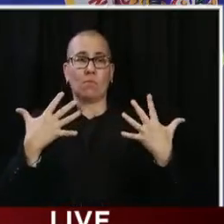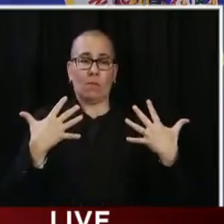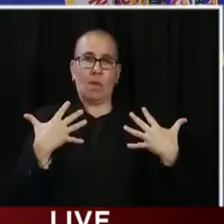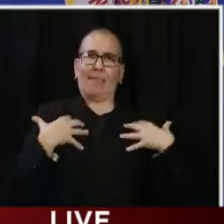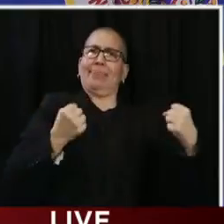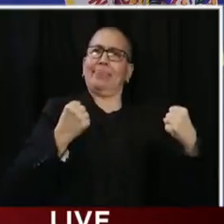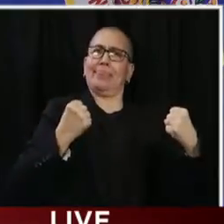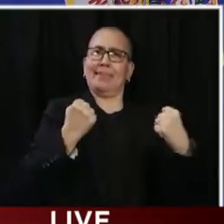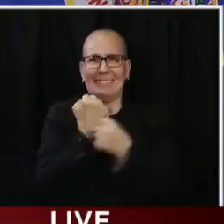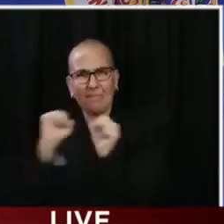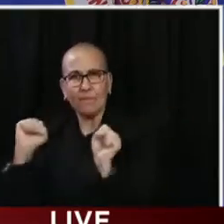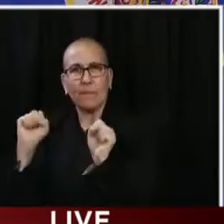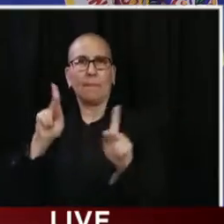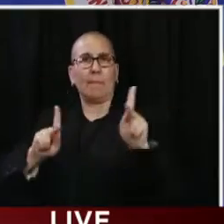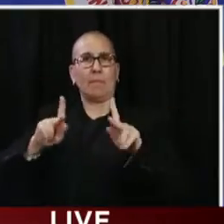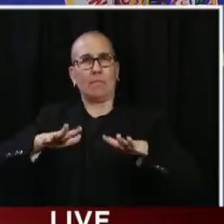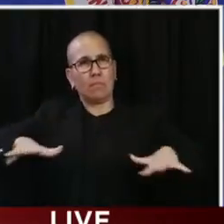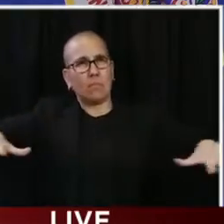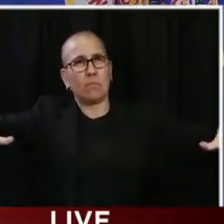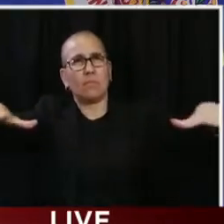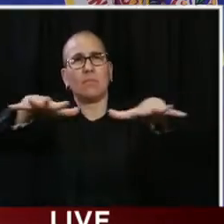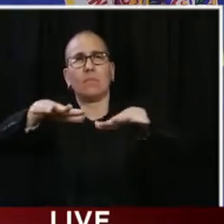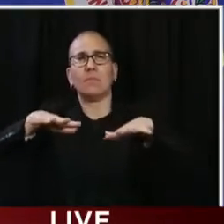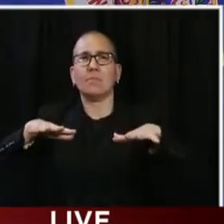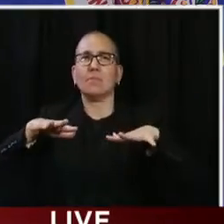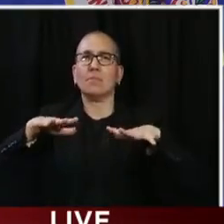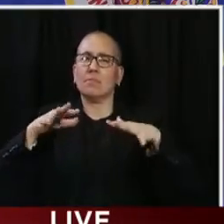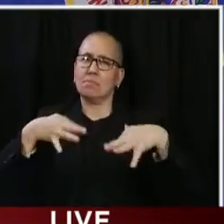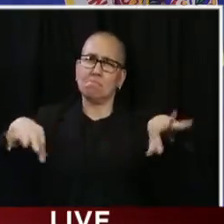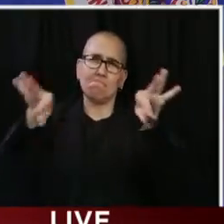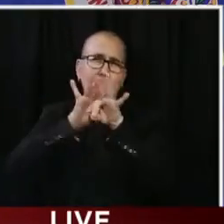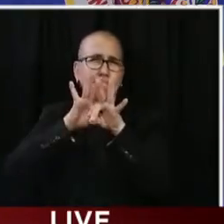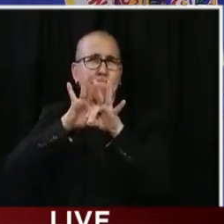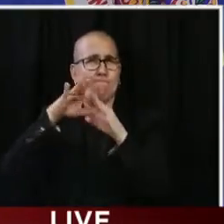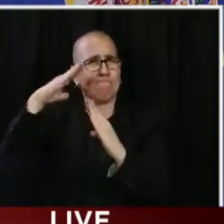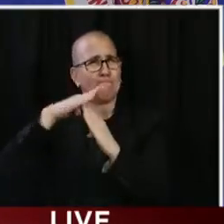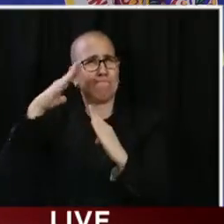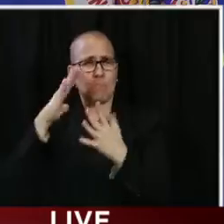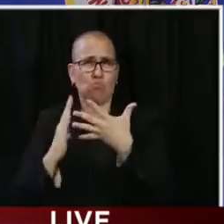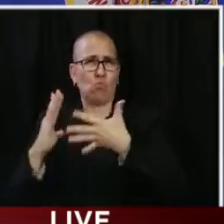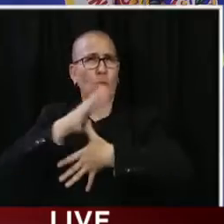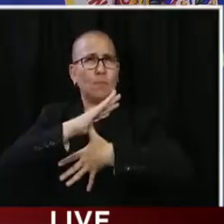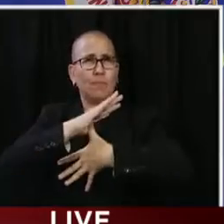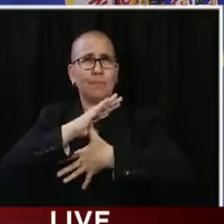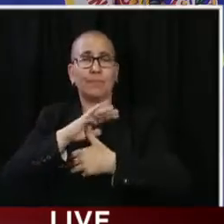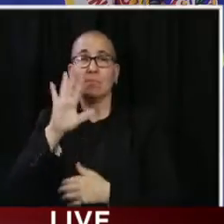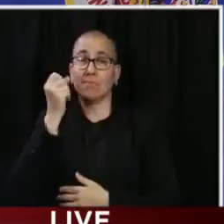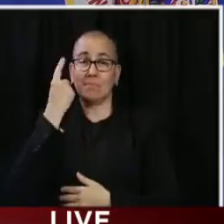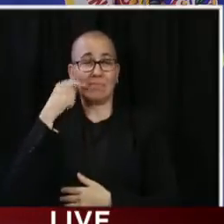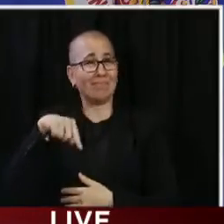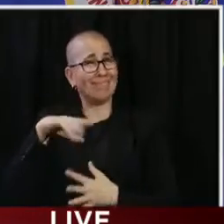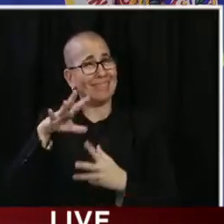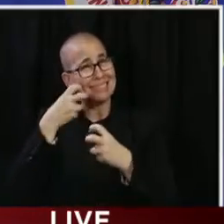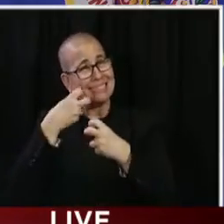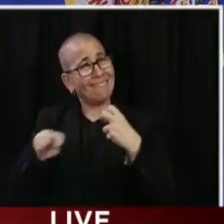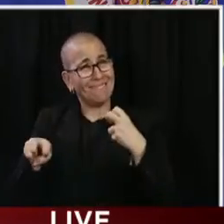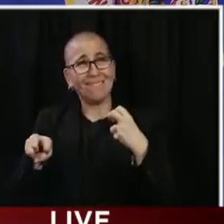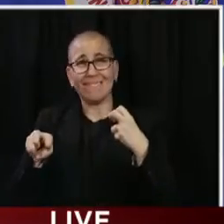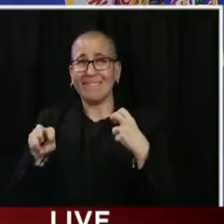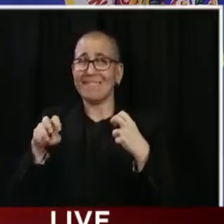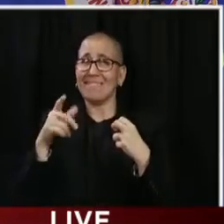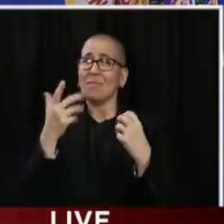experts, working with the economists, working with businesses. And these things are hard. I wish I could tell you that there was a perfect answer. I wish I could tell you that the ones we have